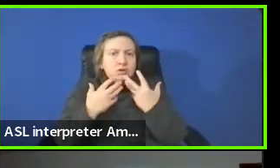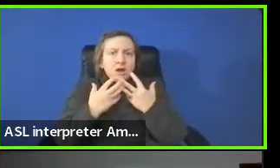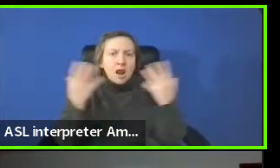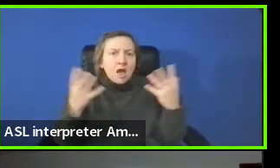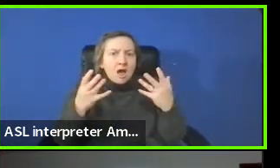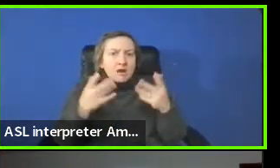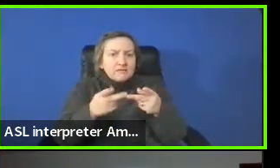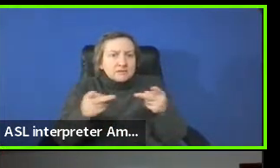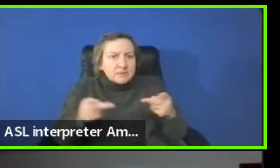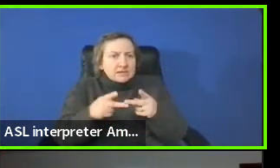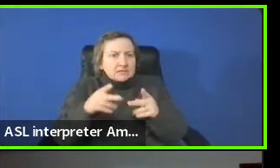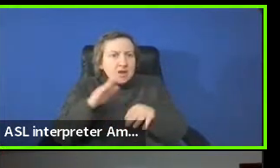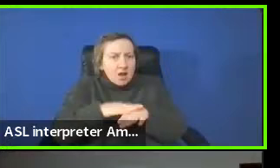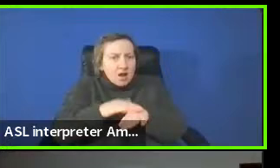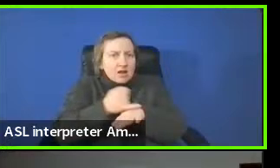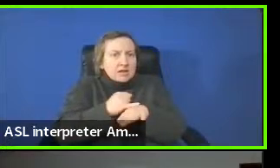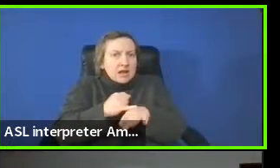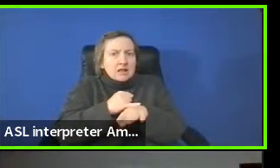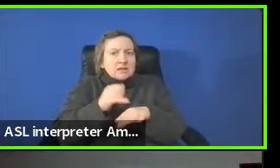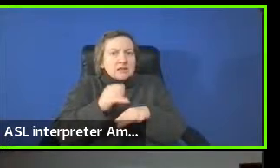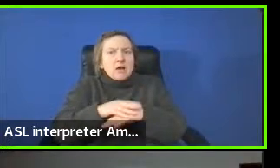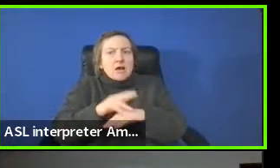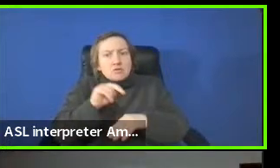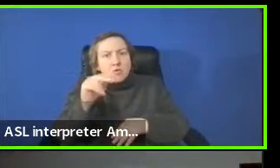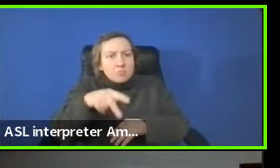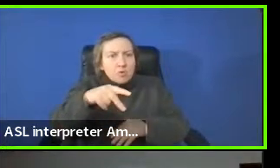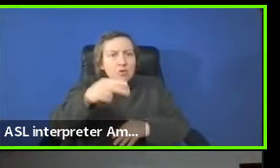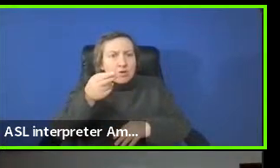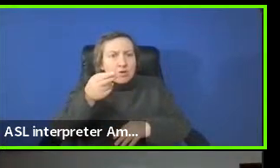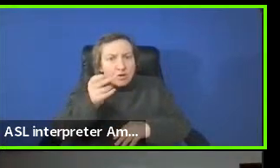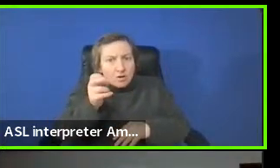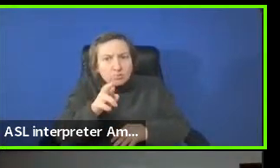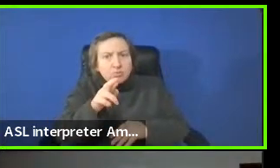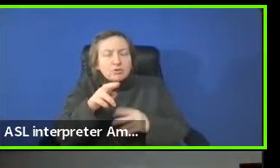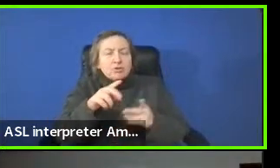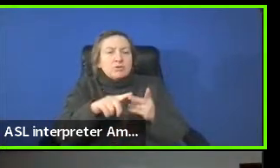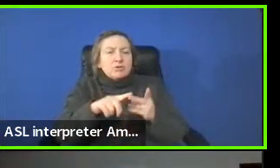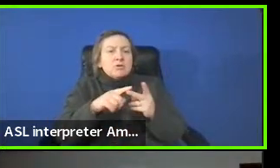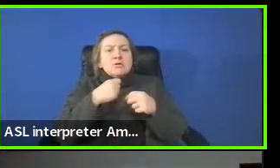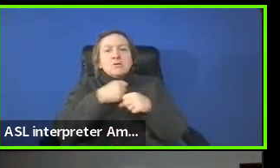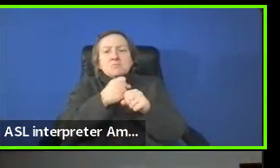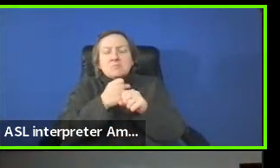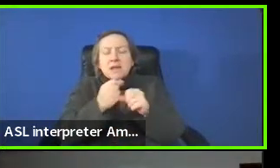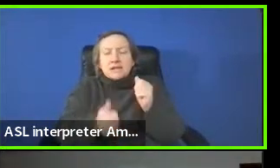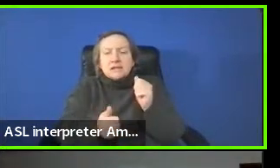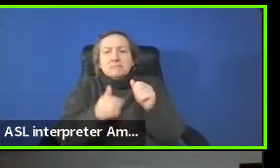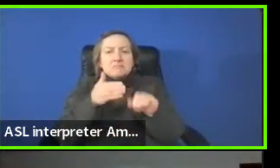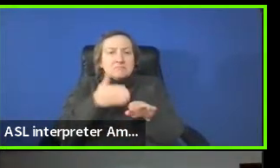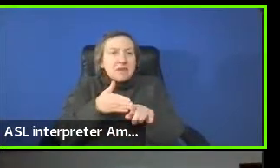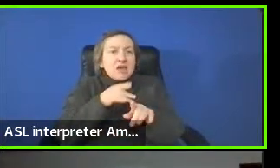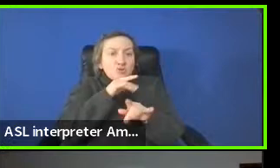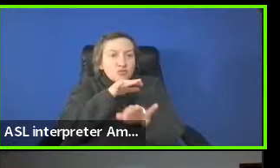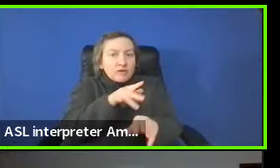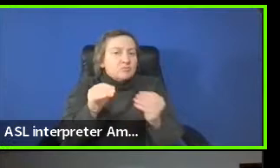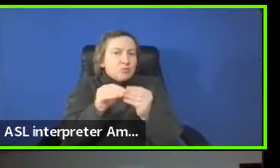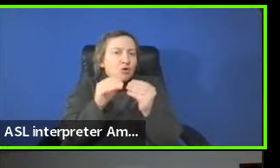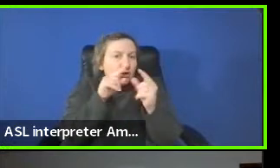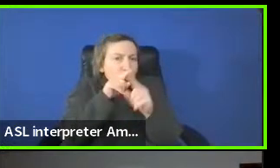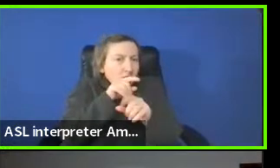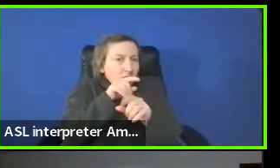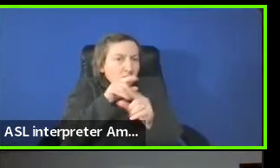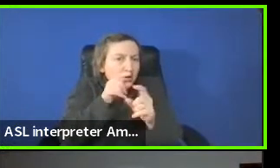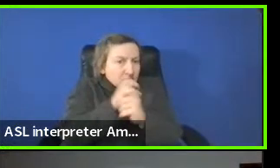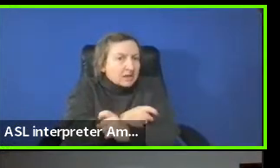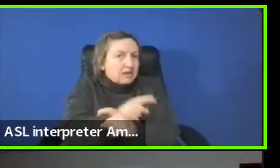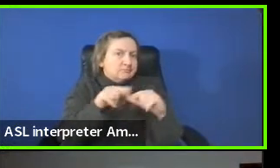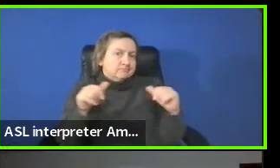over the island, over North Portland Harbor, complicates the main river crossing as well. And so